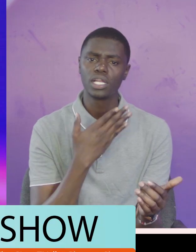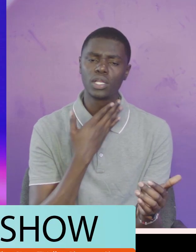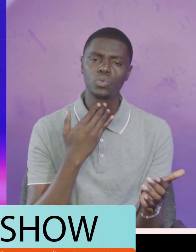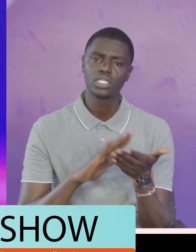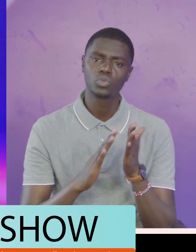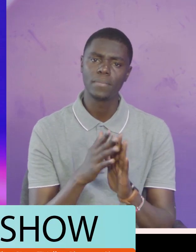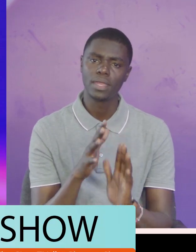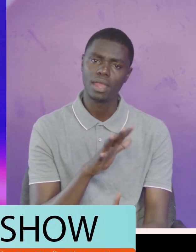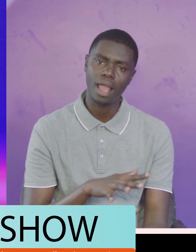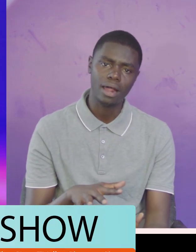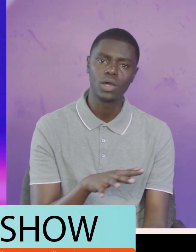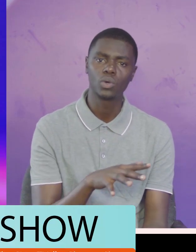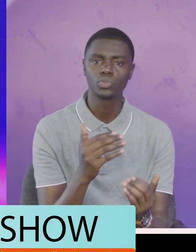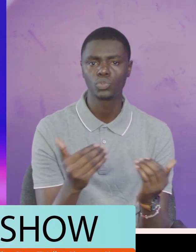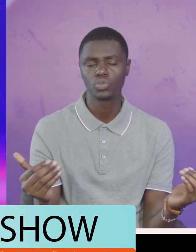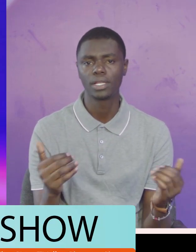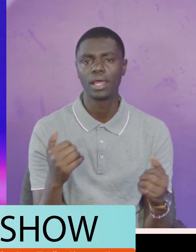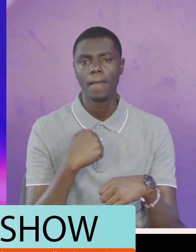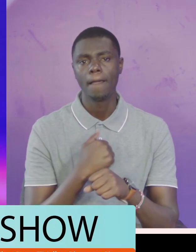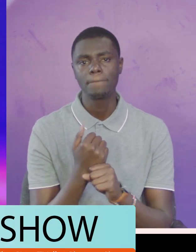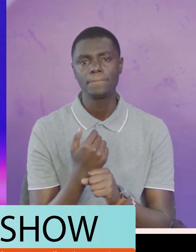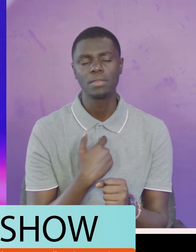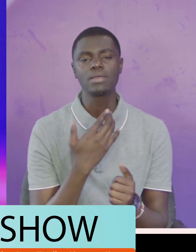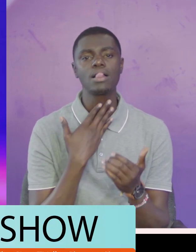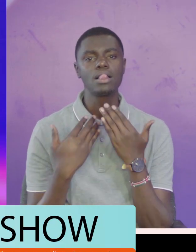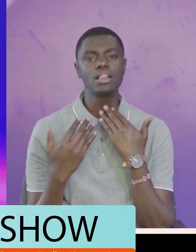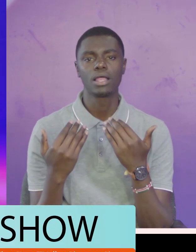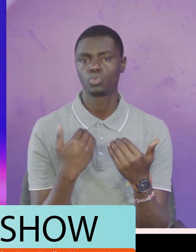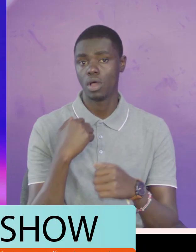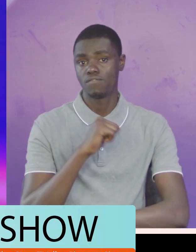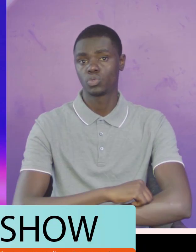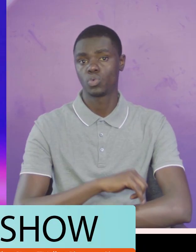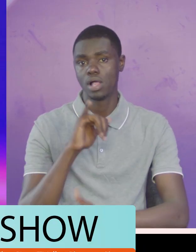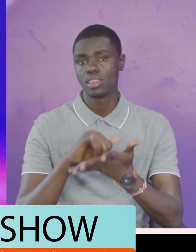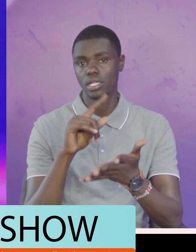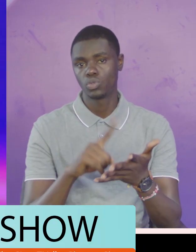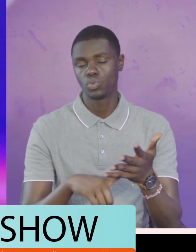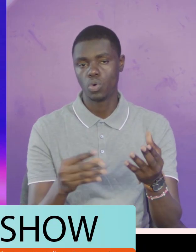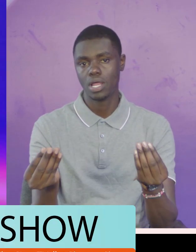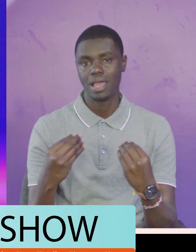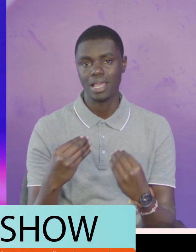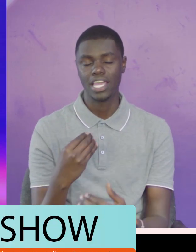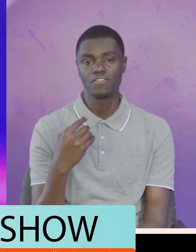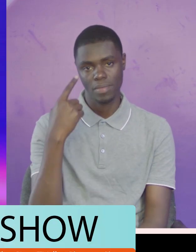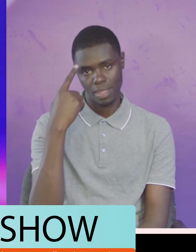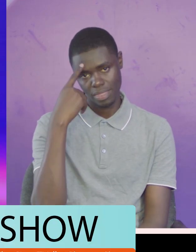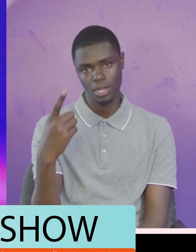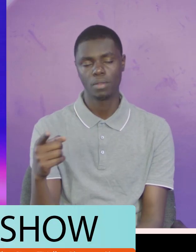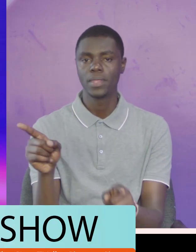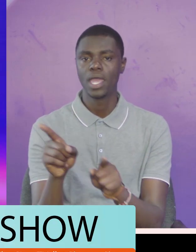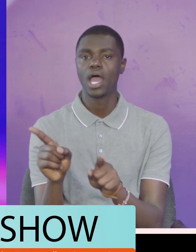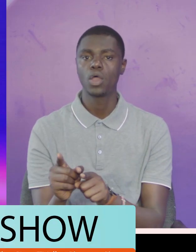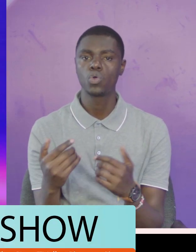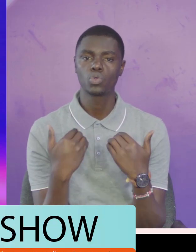and just wanting to be around them made me desire having a school, and that's what gave me that dream.